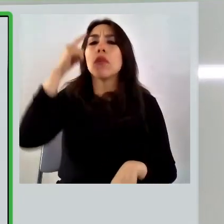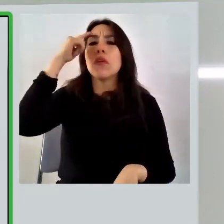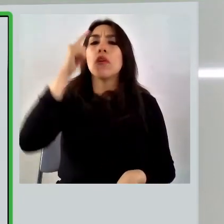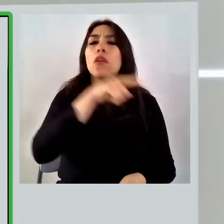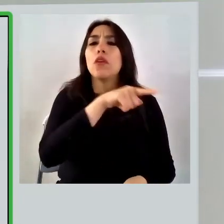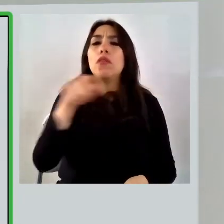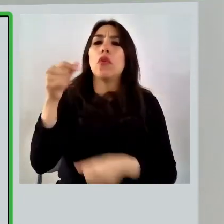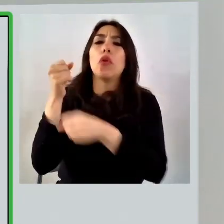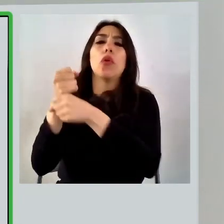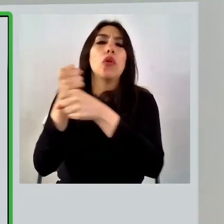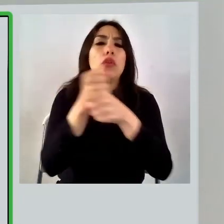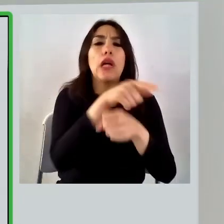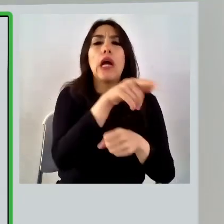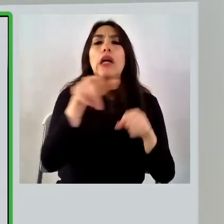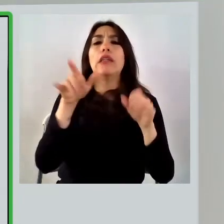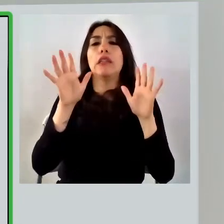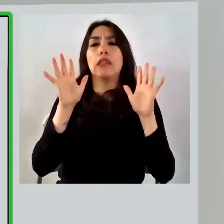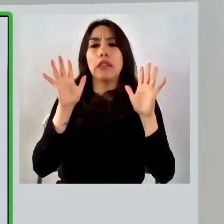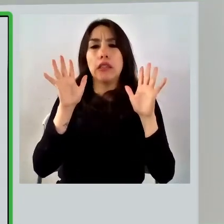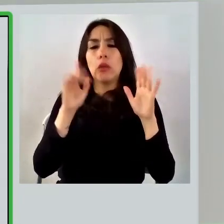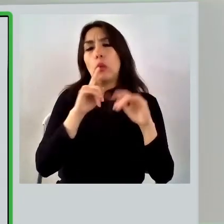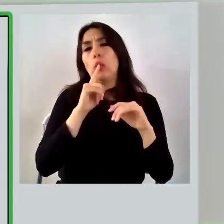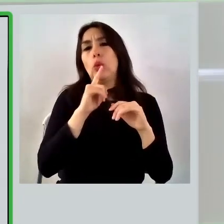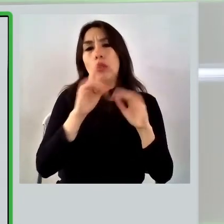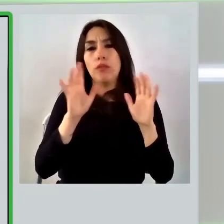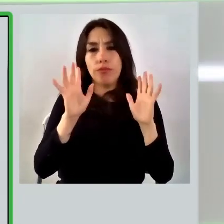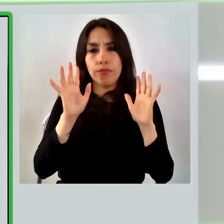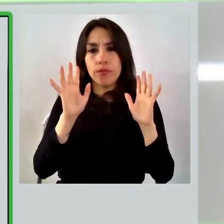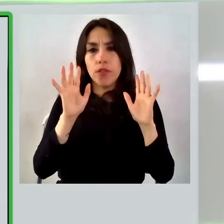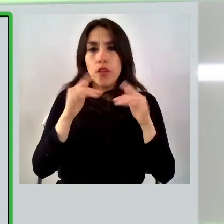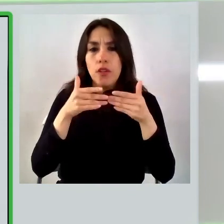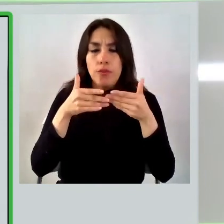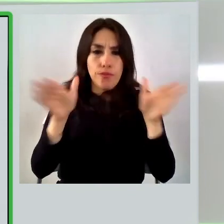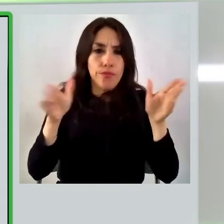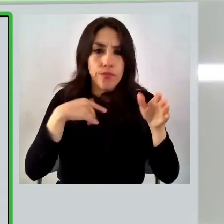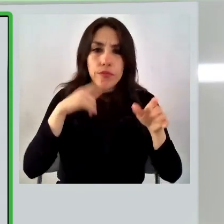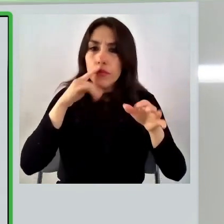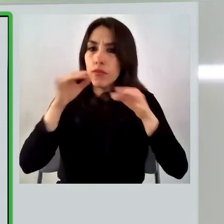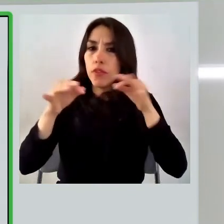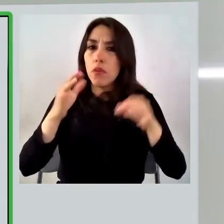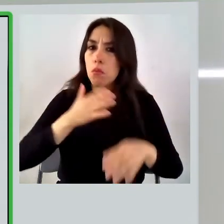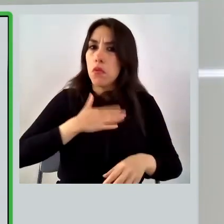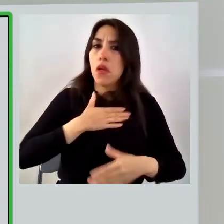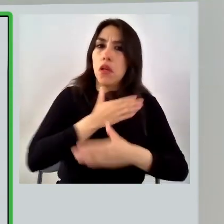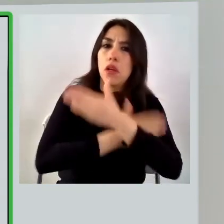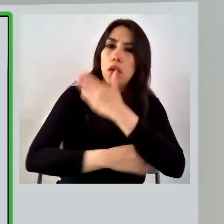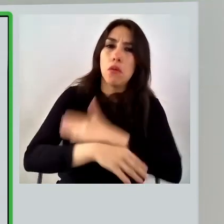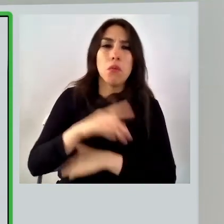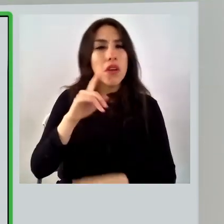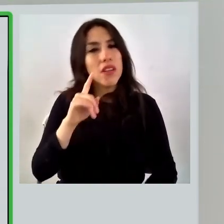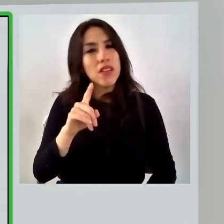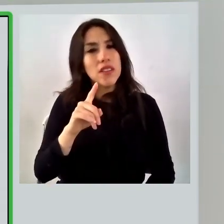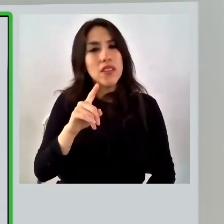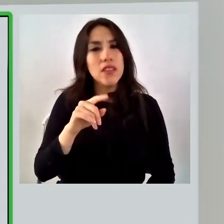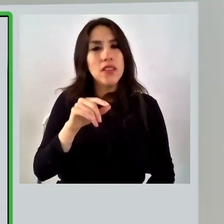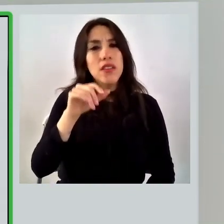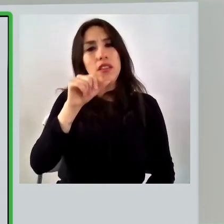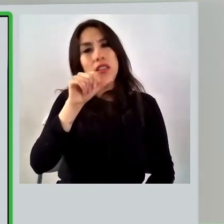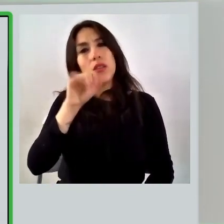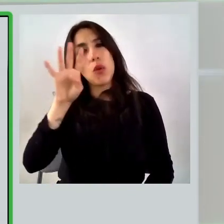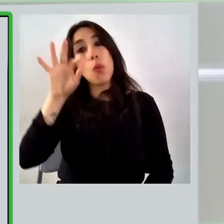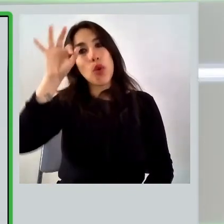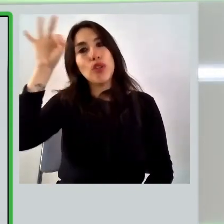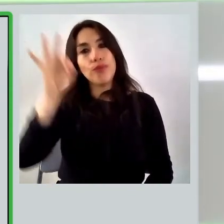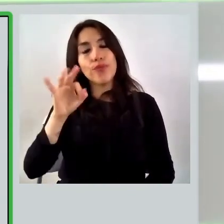this drops to just 64% of employees with disabilities agreeing. And you see a very similar